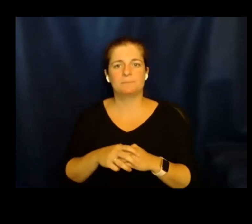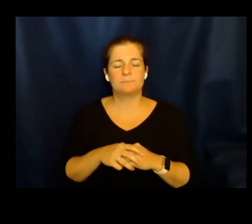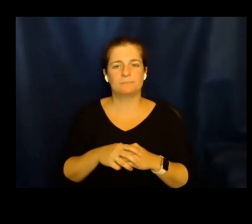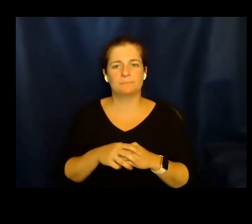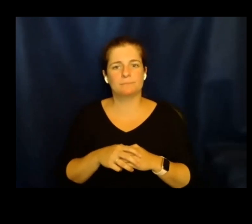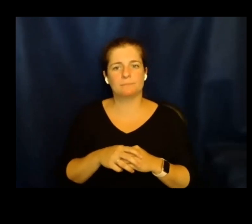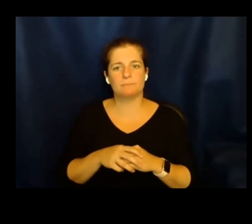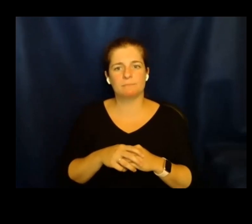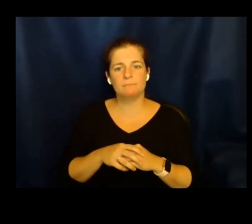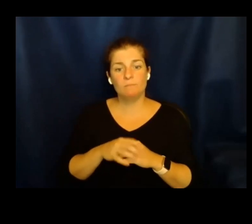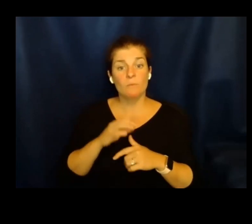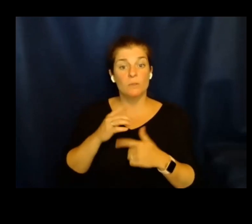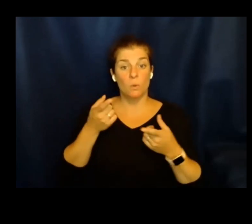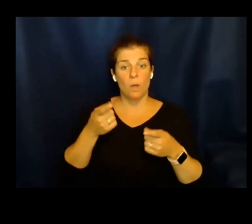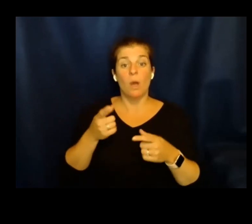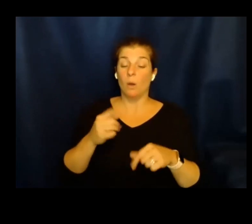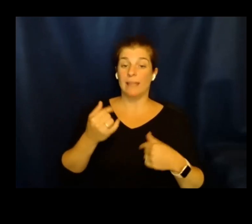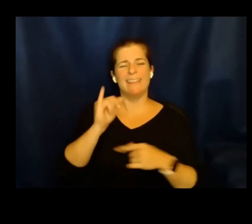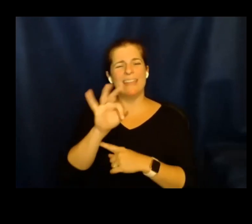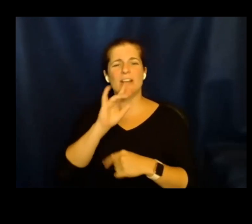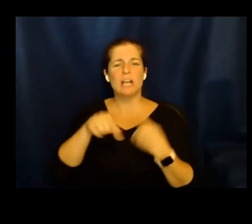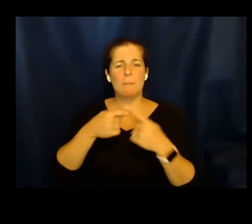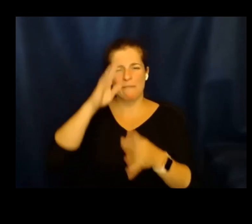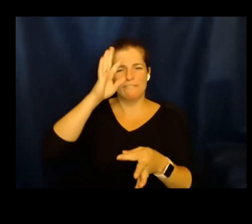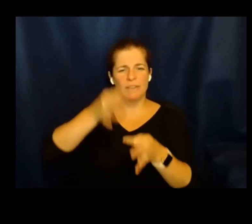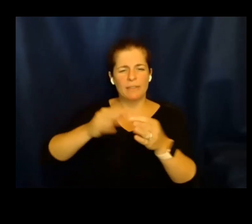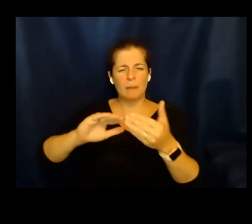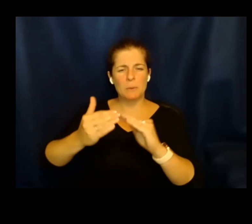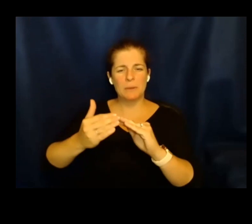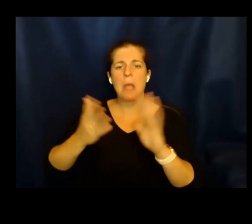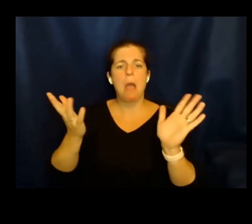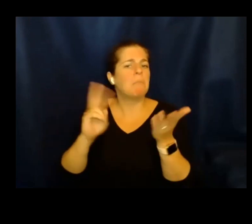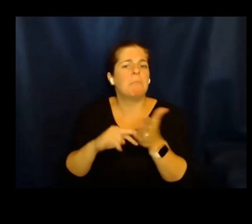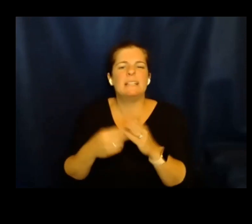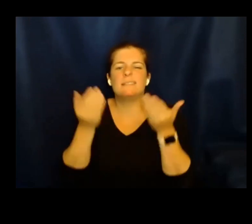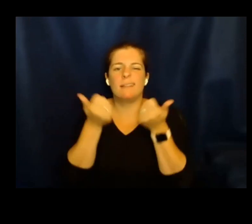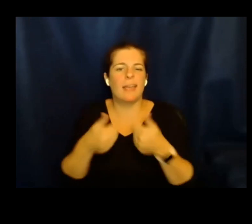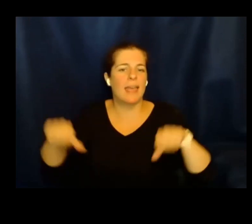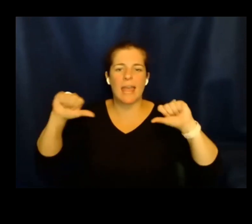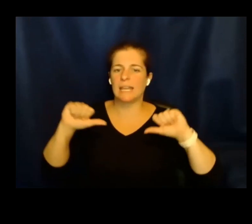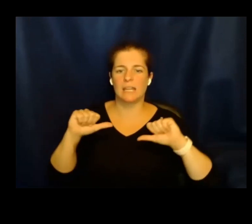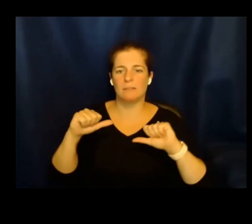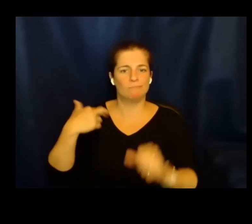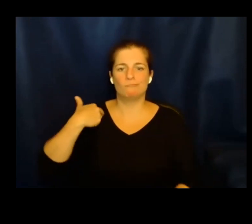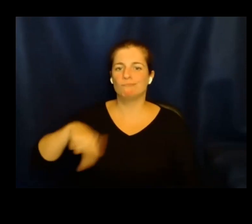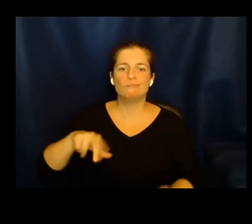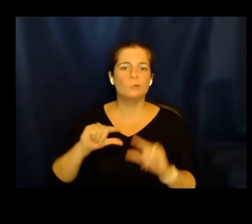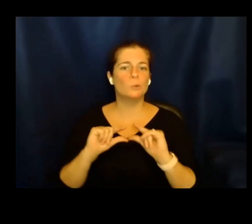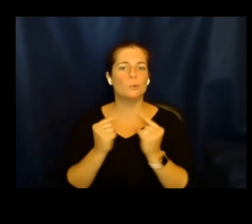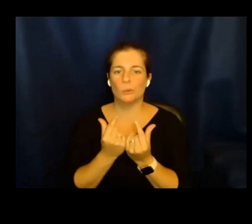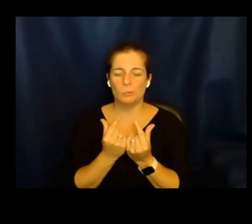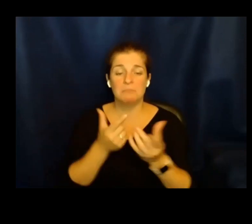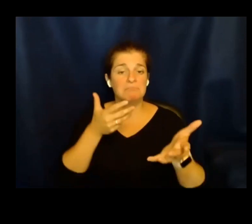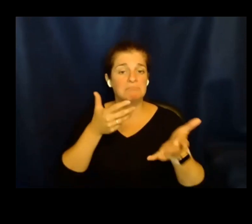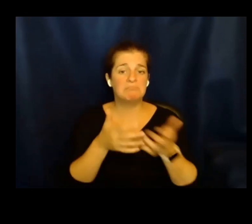faith communities, I'm talking about any religious group, regardless of what it is, with